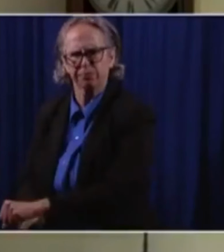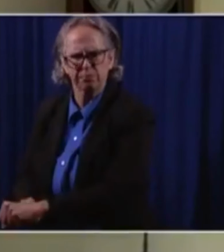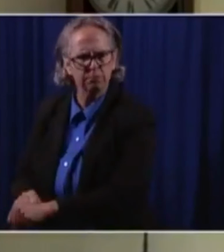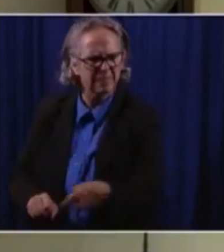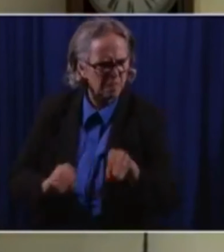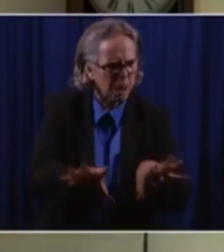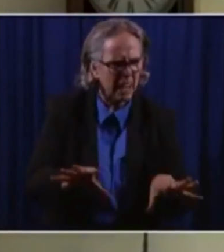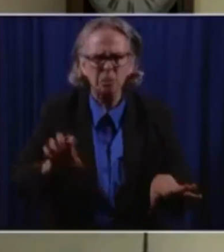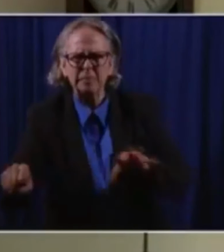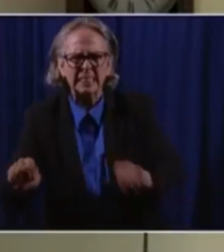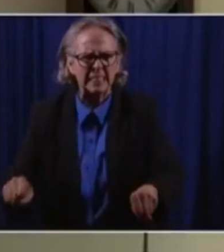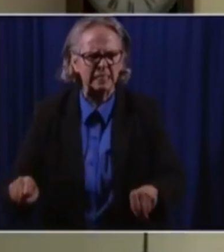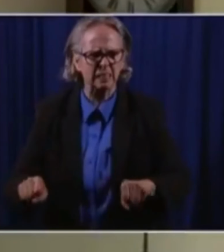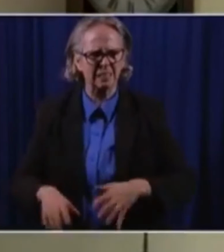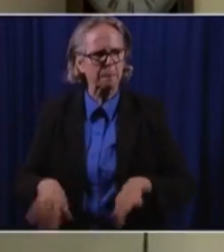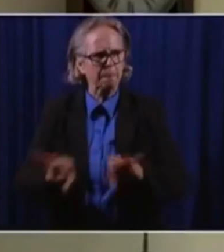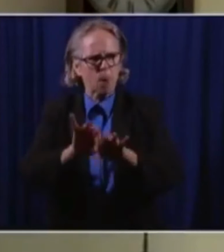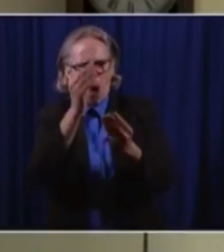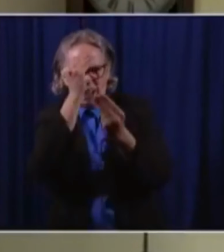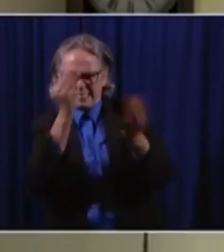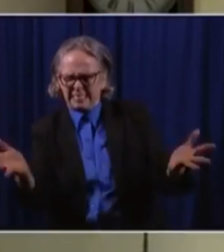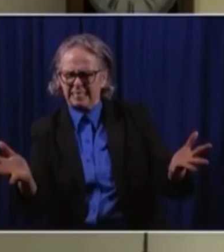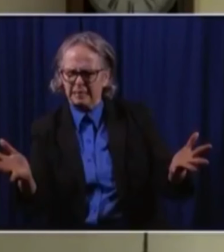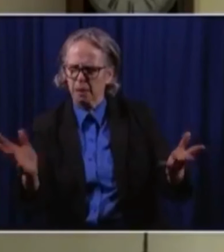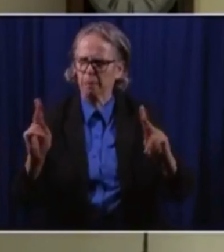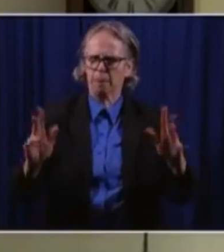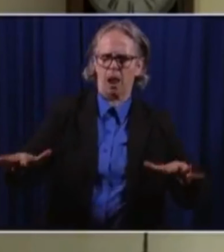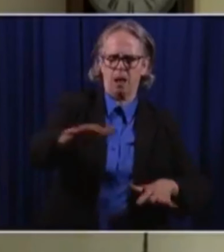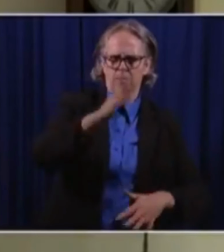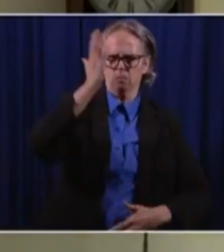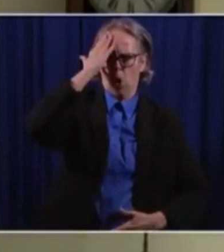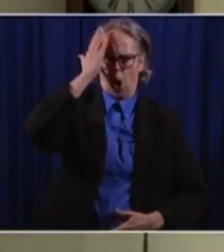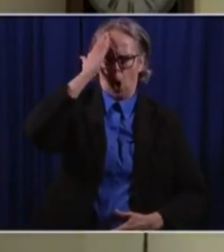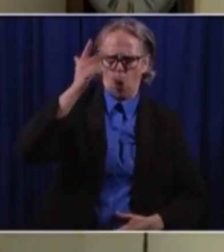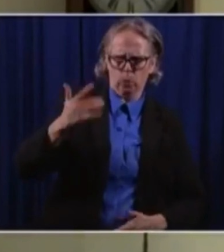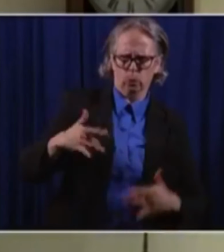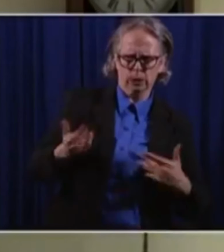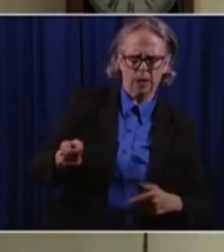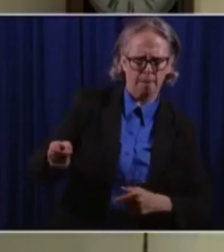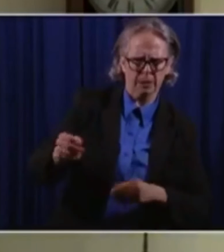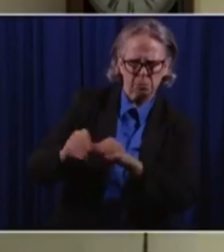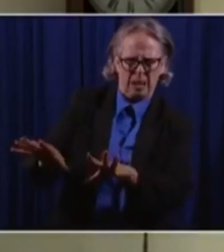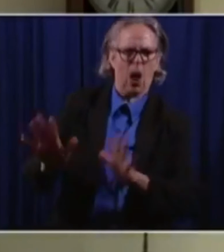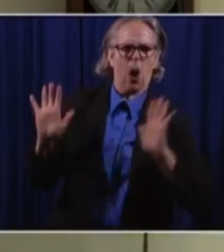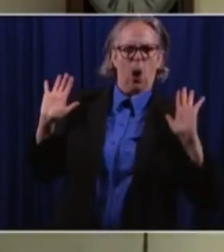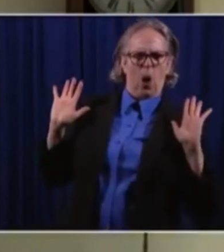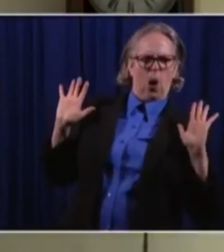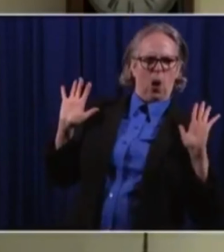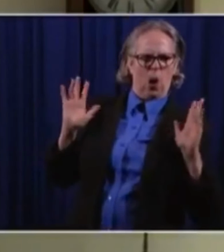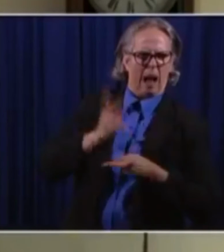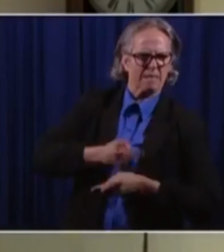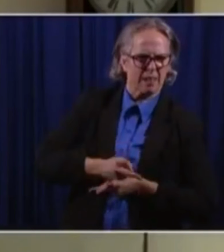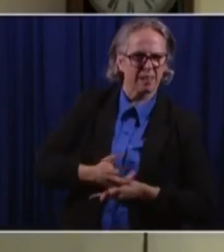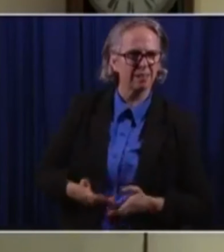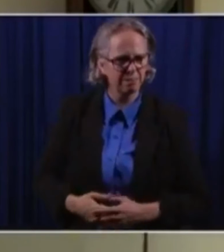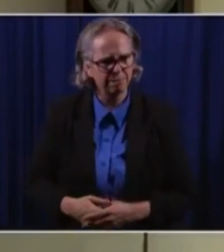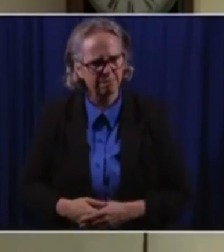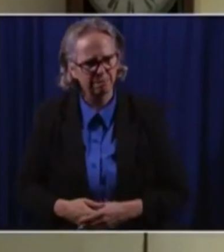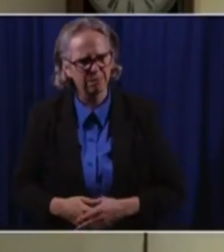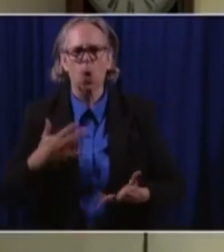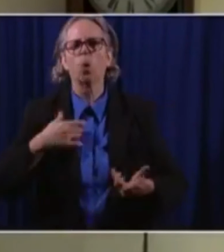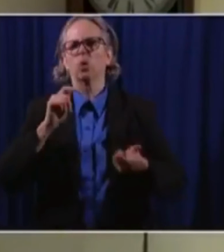And it's important for them to know what's going on with their students who don't live on campus. And so this is our recommendation. We're going to